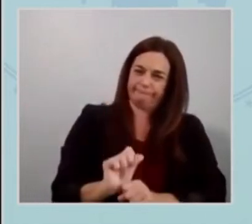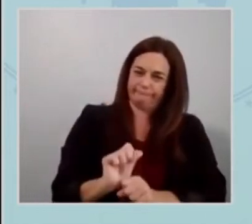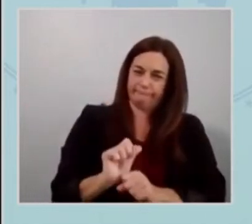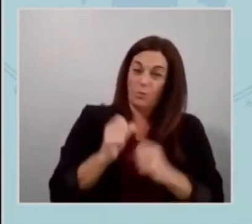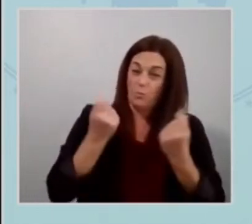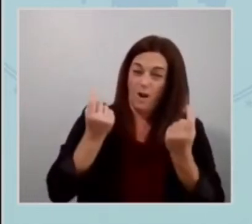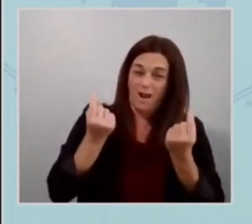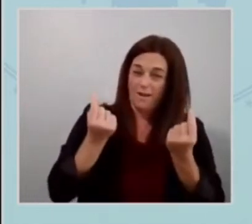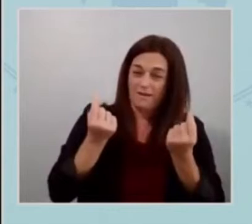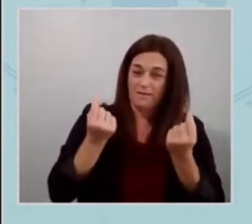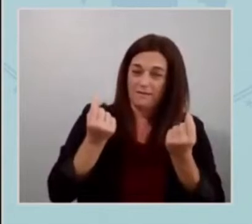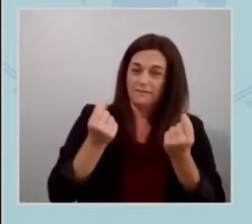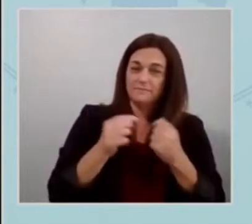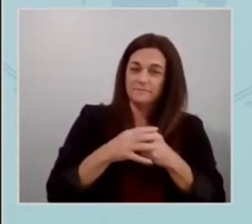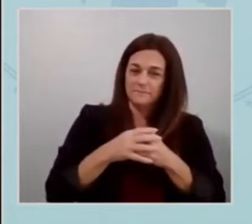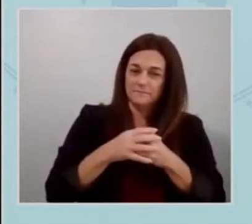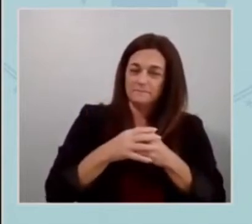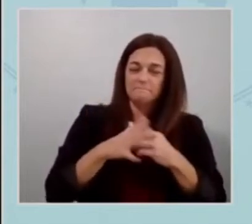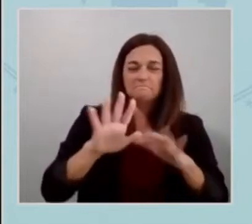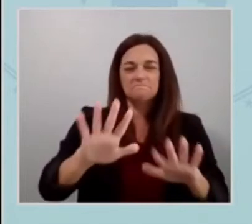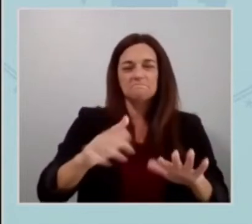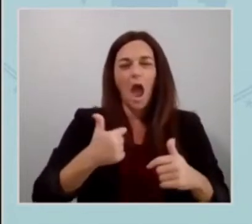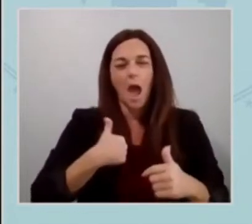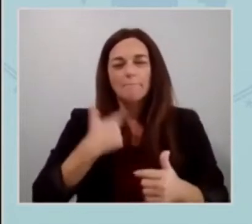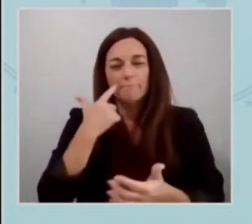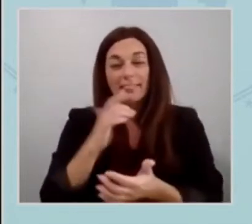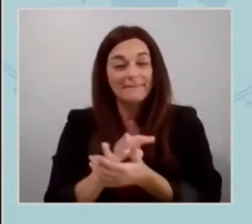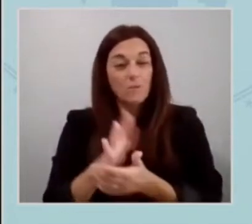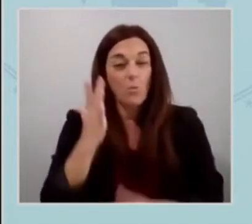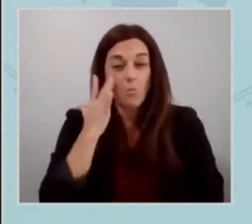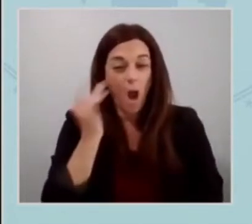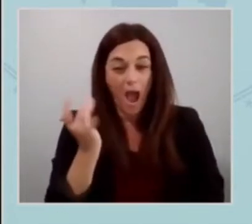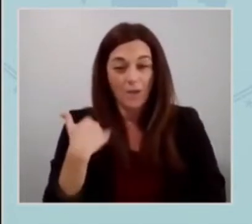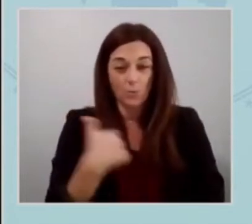human condition is that